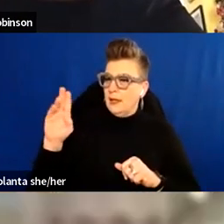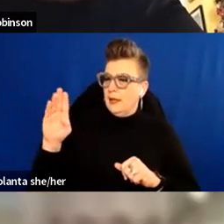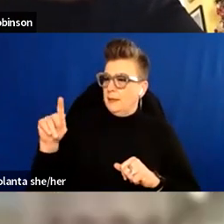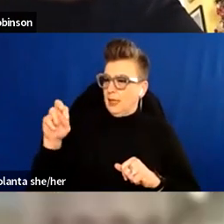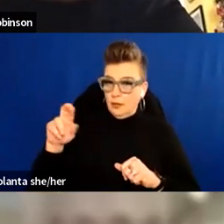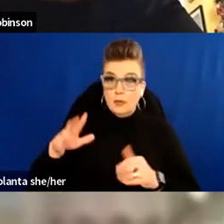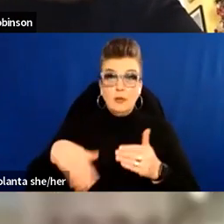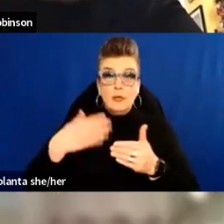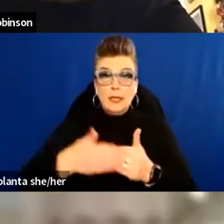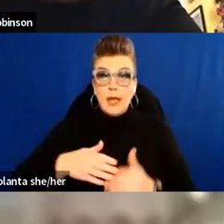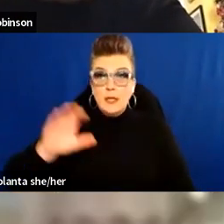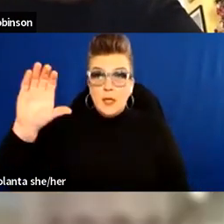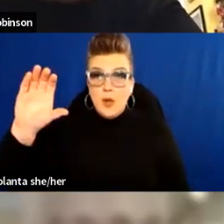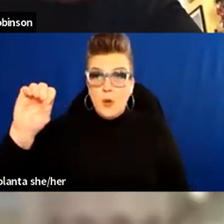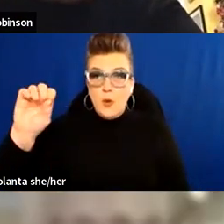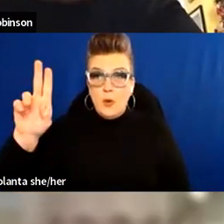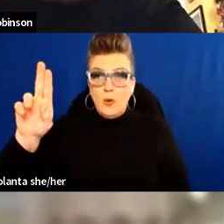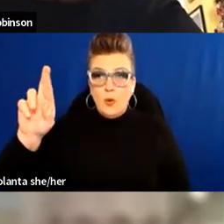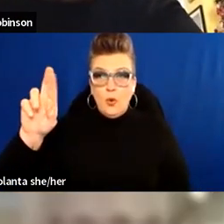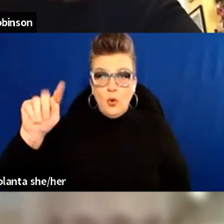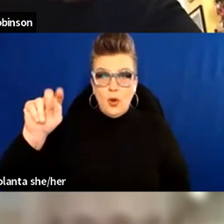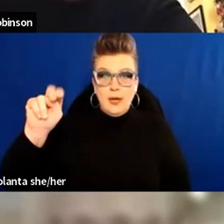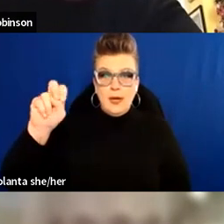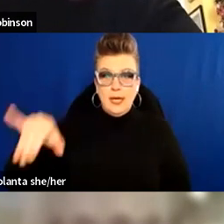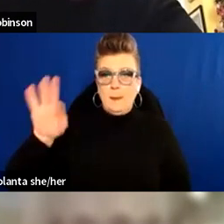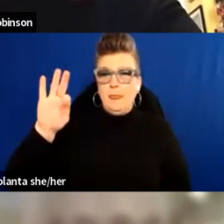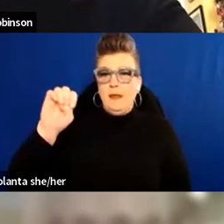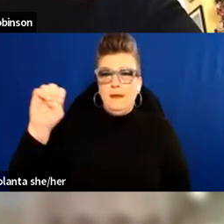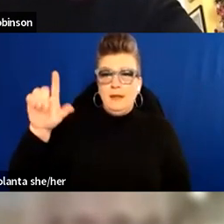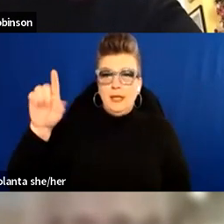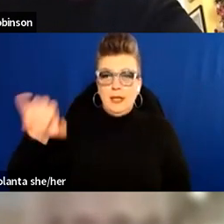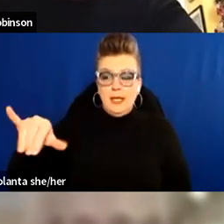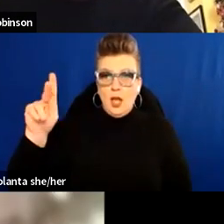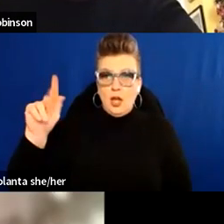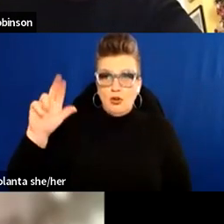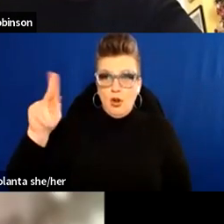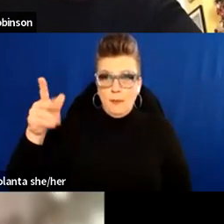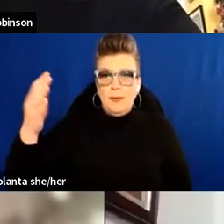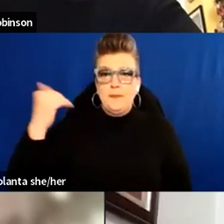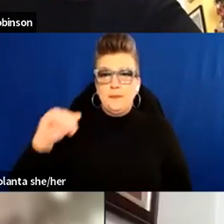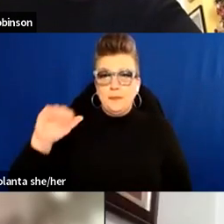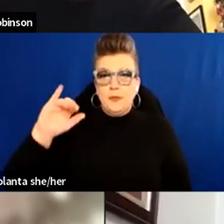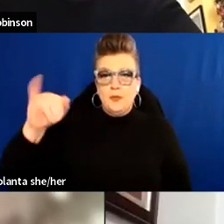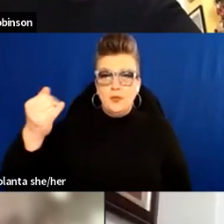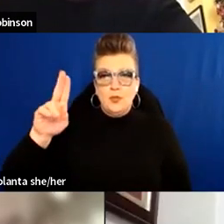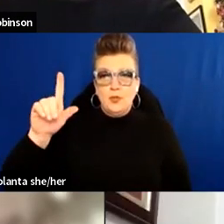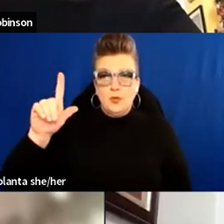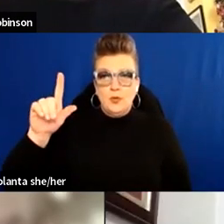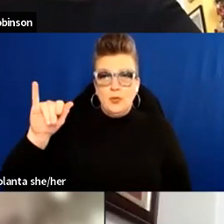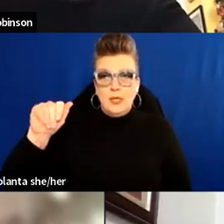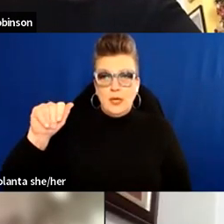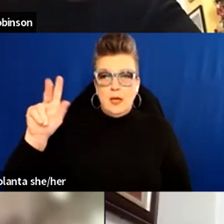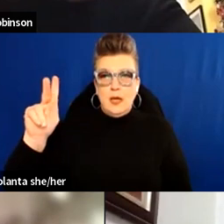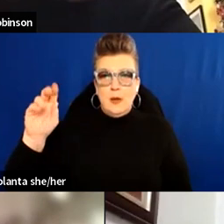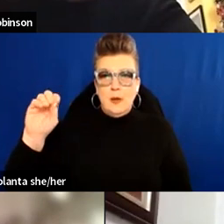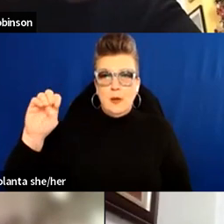feely carr followed by julia kohler cheryl buckman and yusof idolage if you